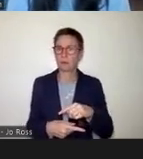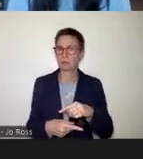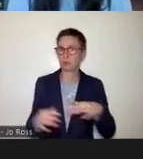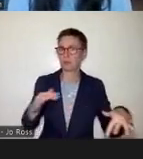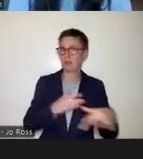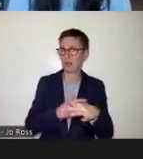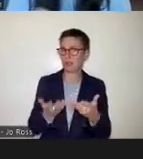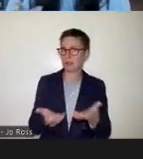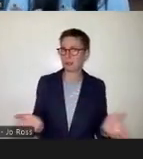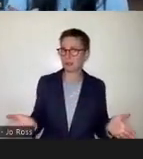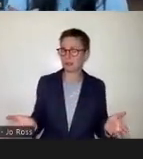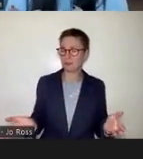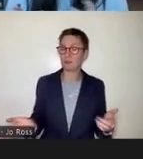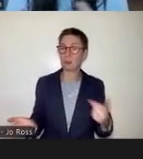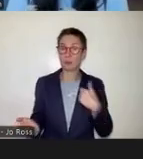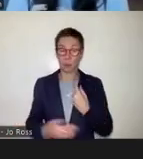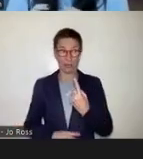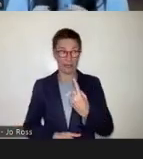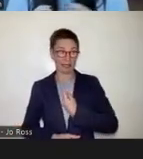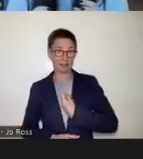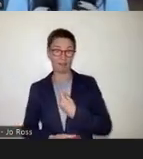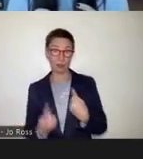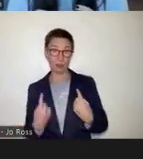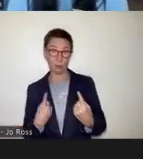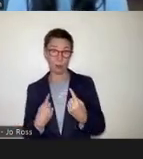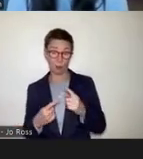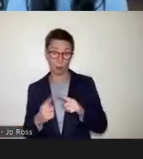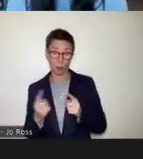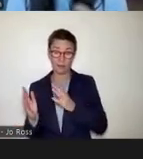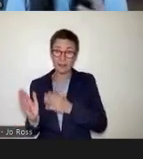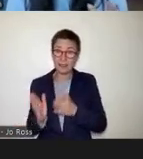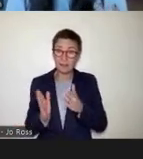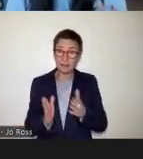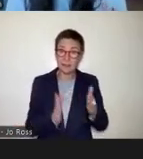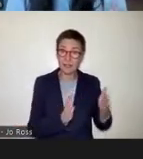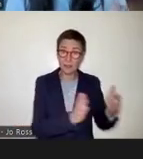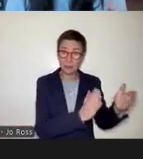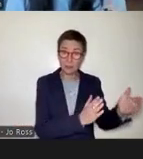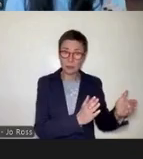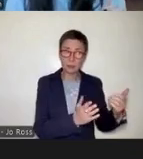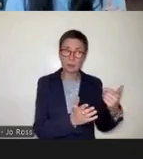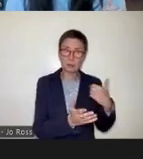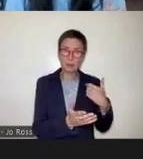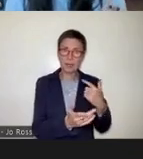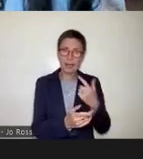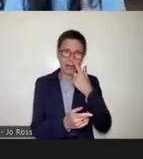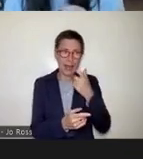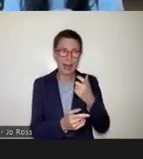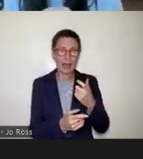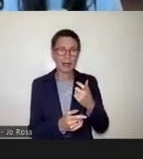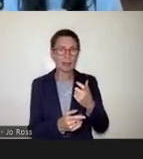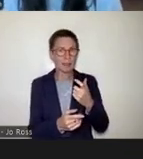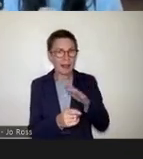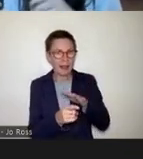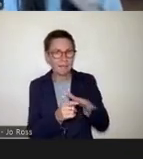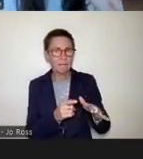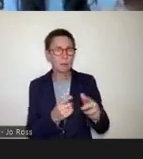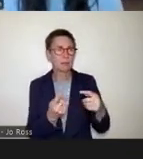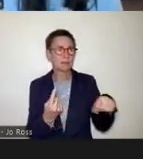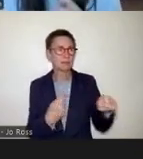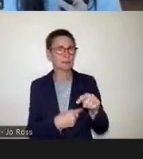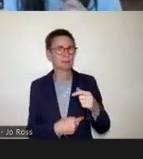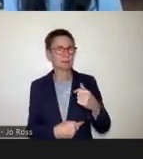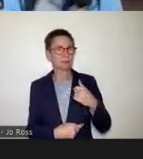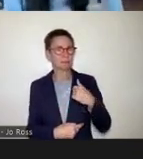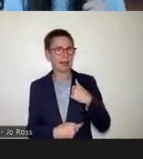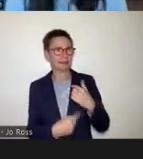society. So, as an individual, all of these stages are influenced and can be influenced by yourself and